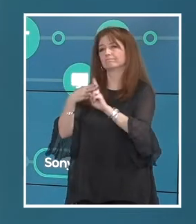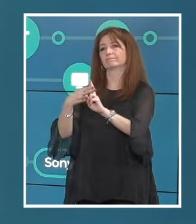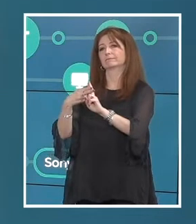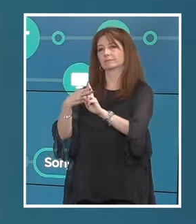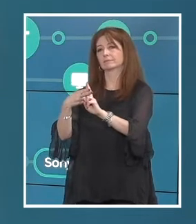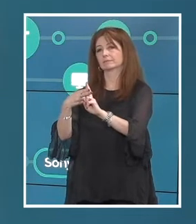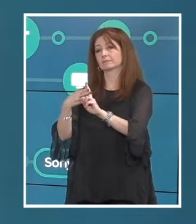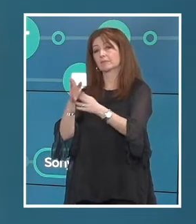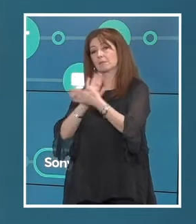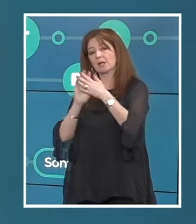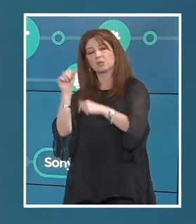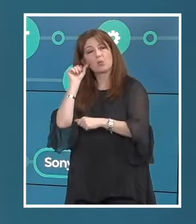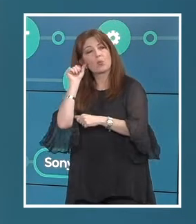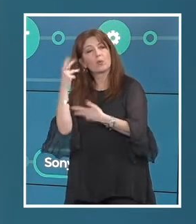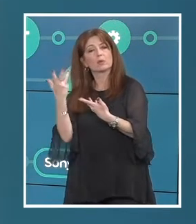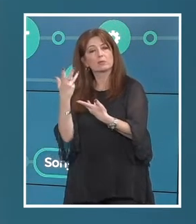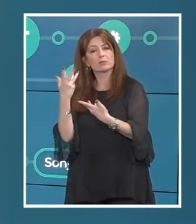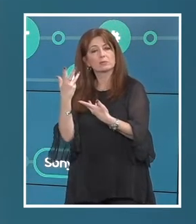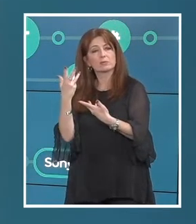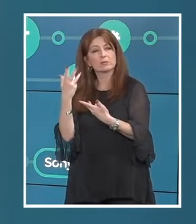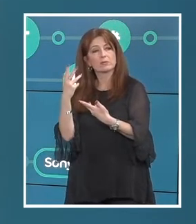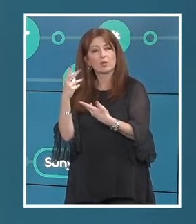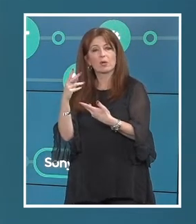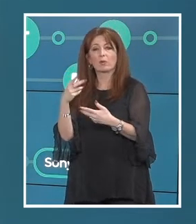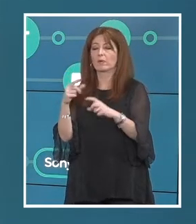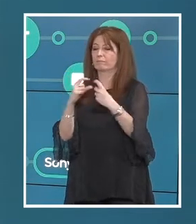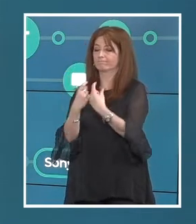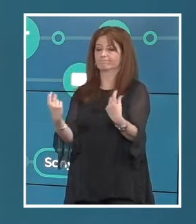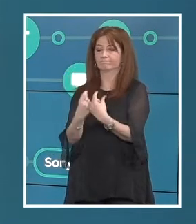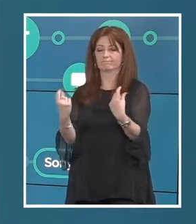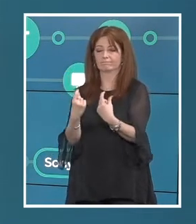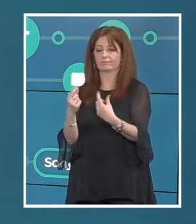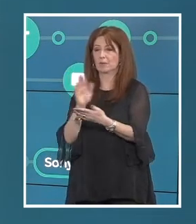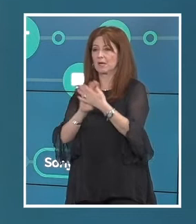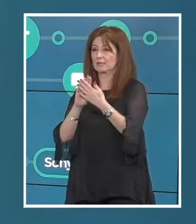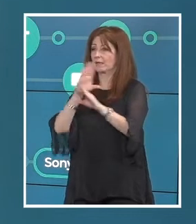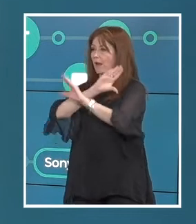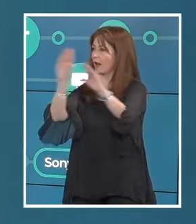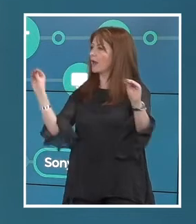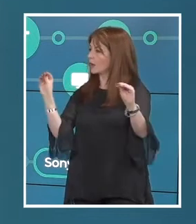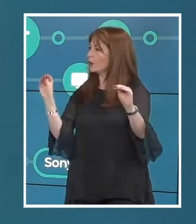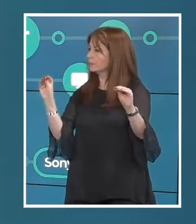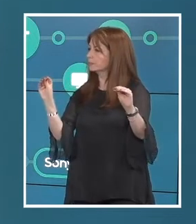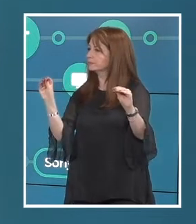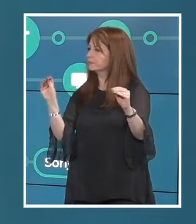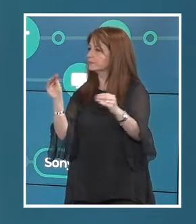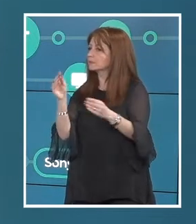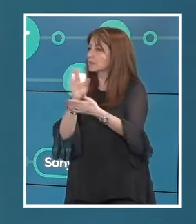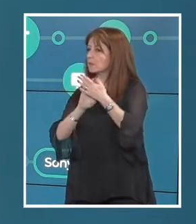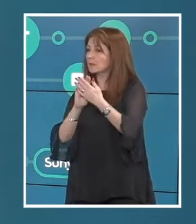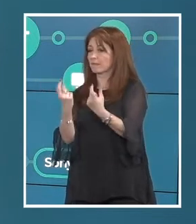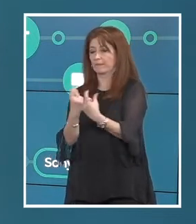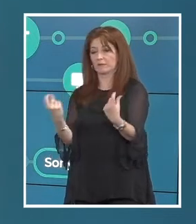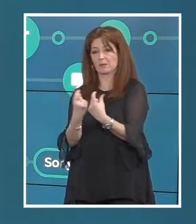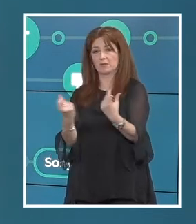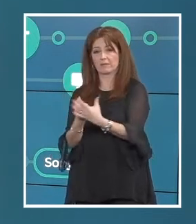sure that we know that our videos always will have subtitles on, but it's just to let people know that subtitles are available, because on our intranet